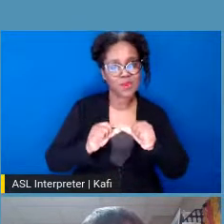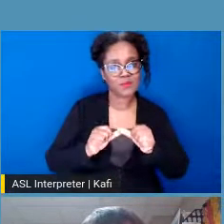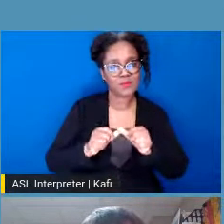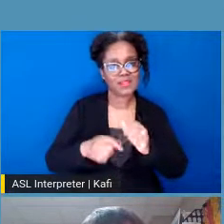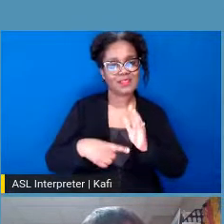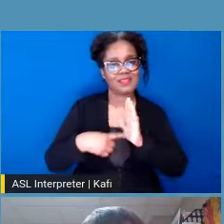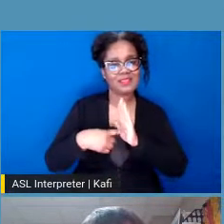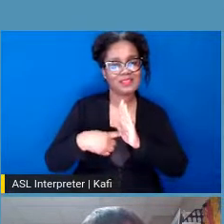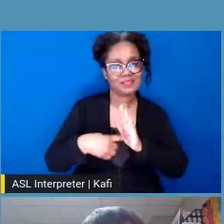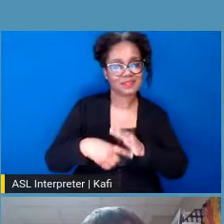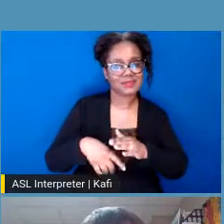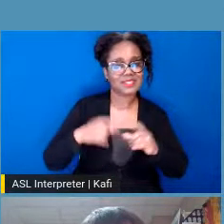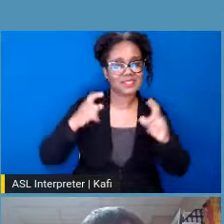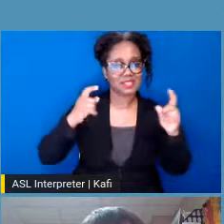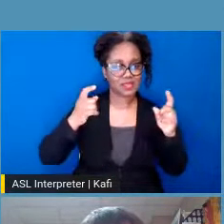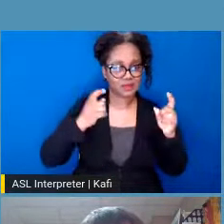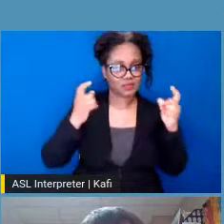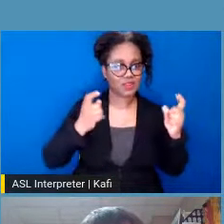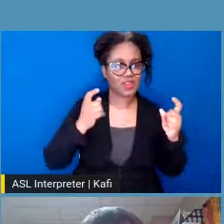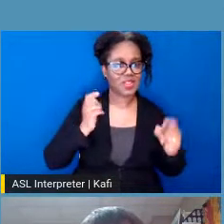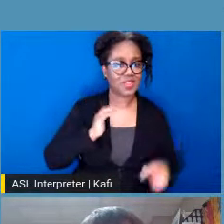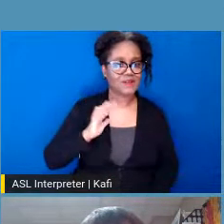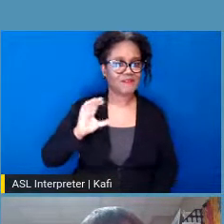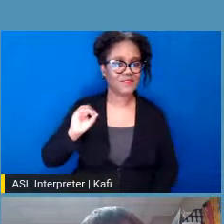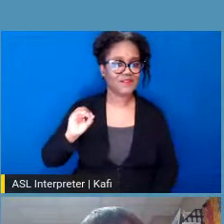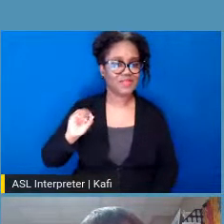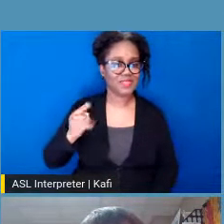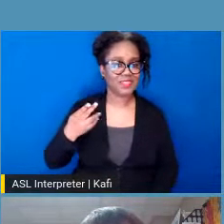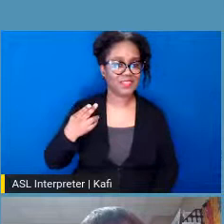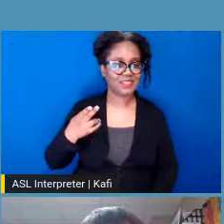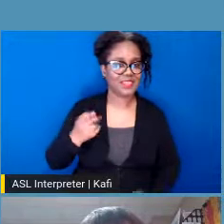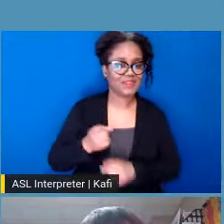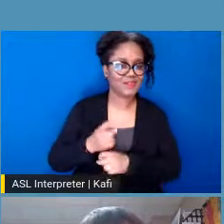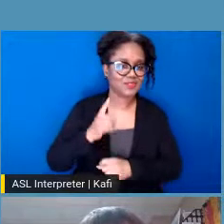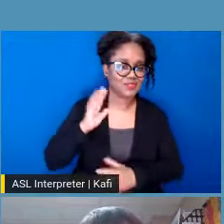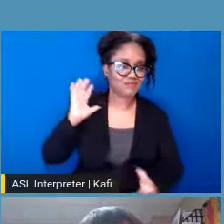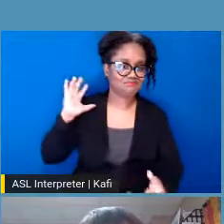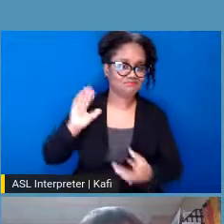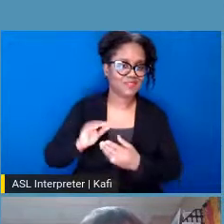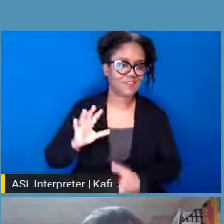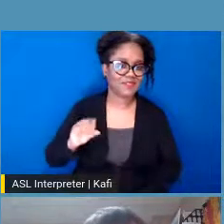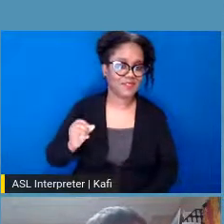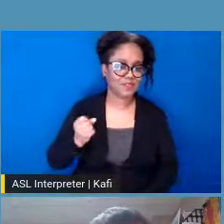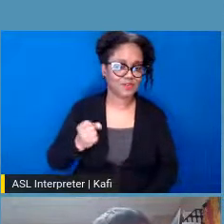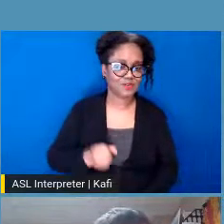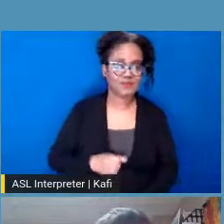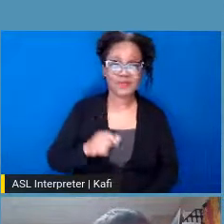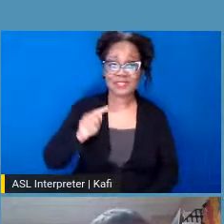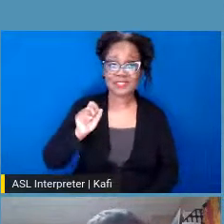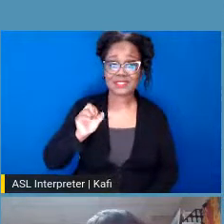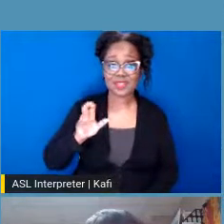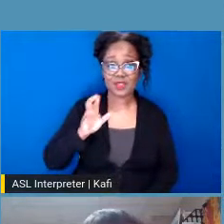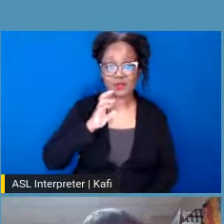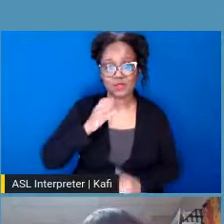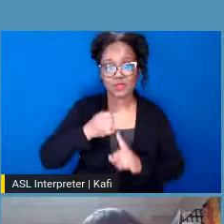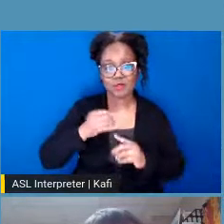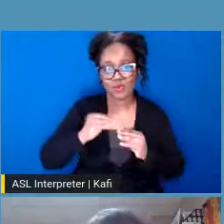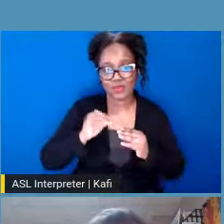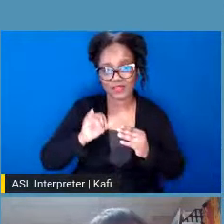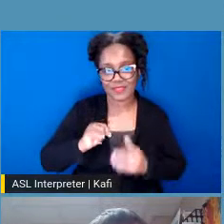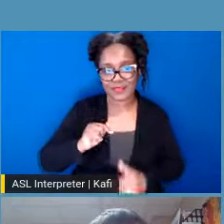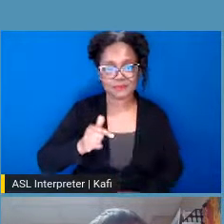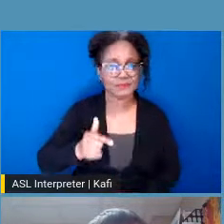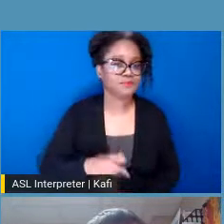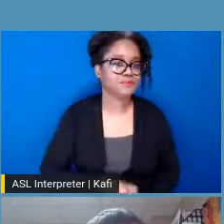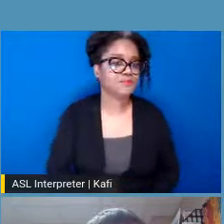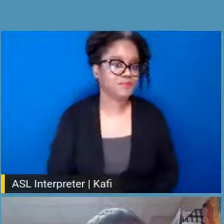years. And Taylor's going to tell you a little bit about that. Yeah, so one of those exhibits we